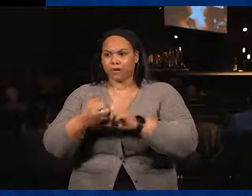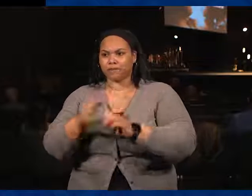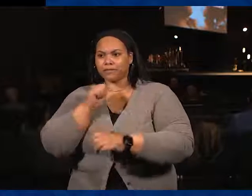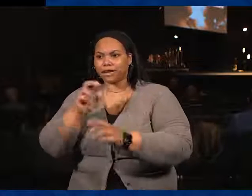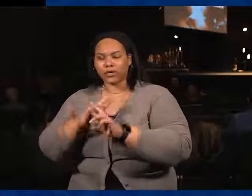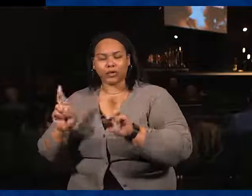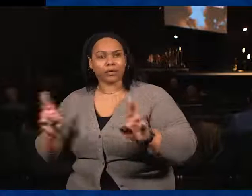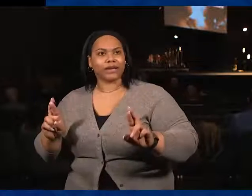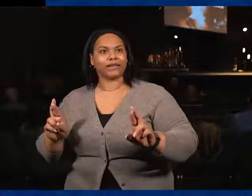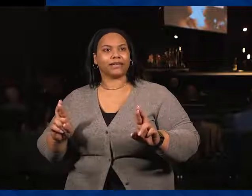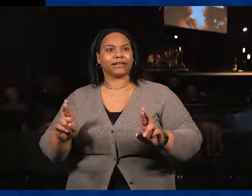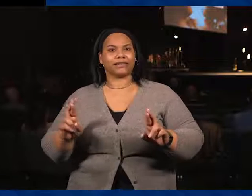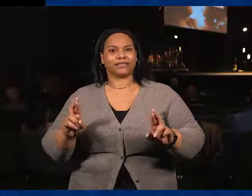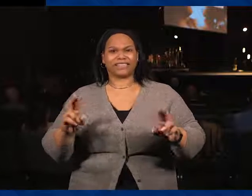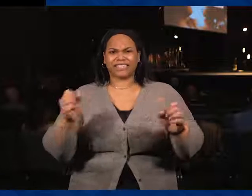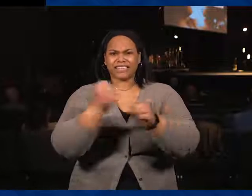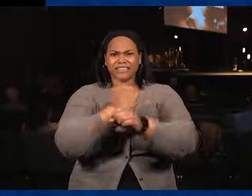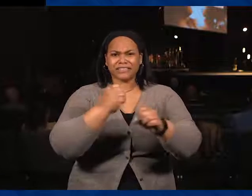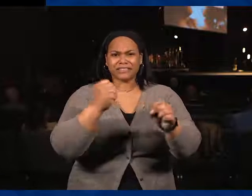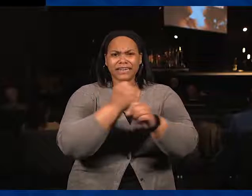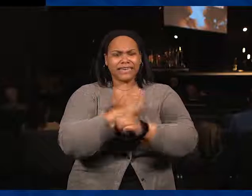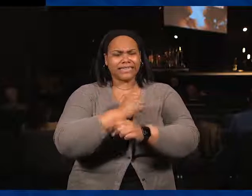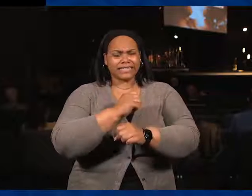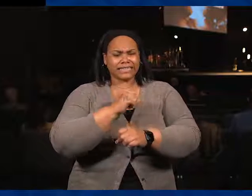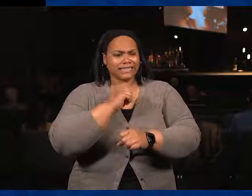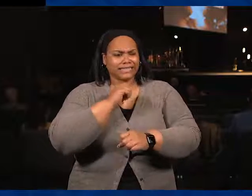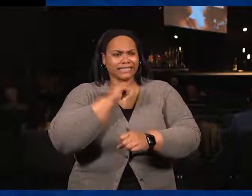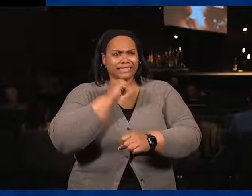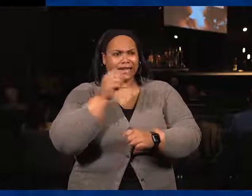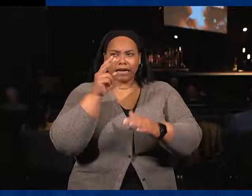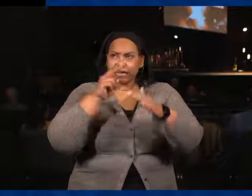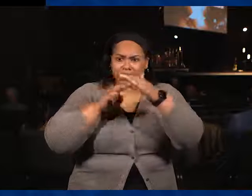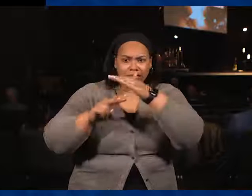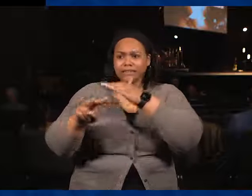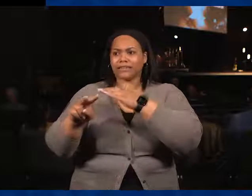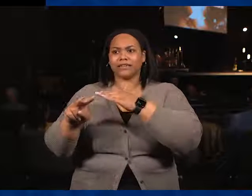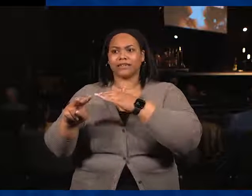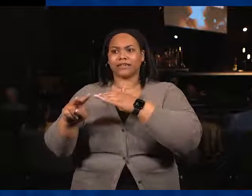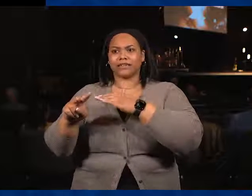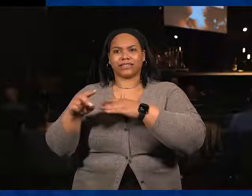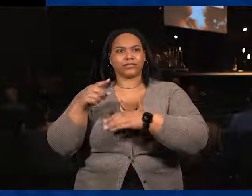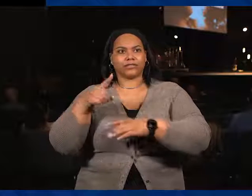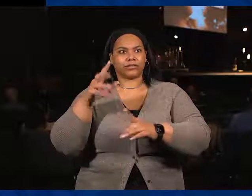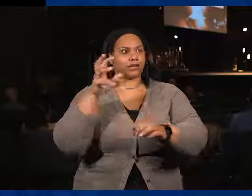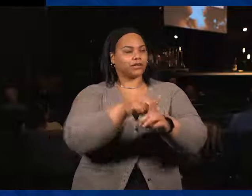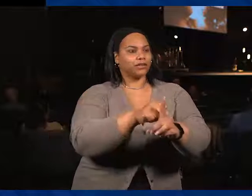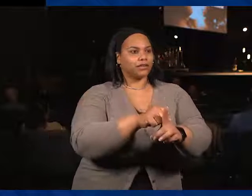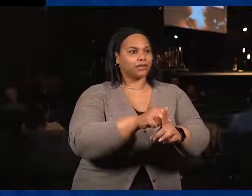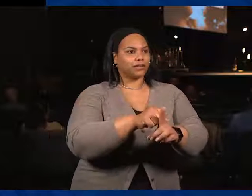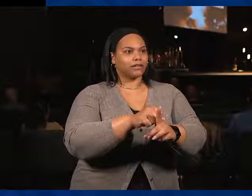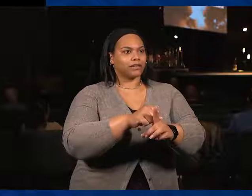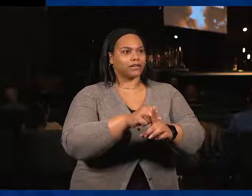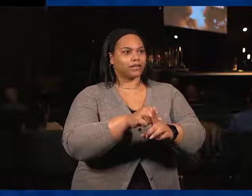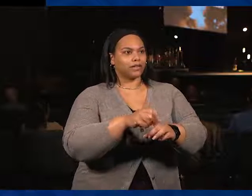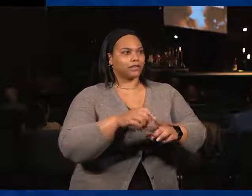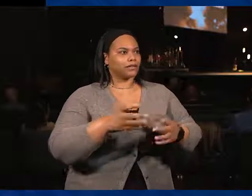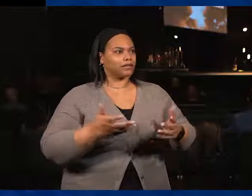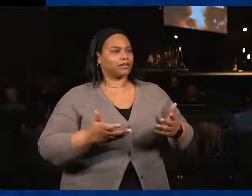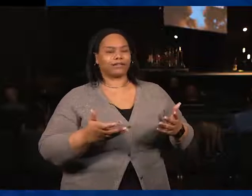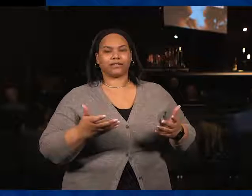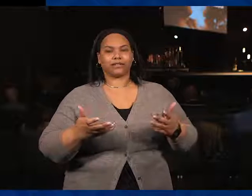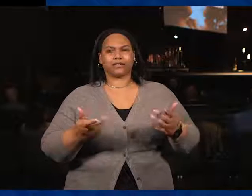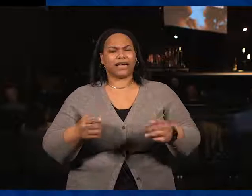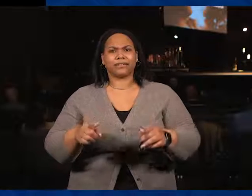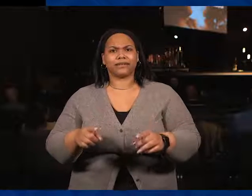for, with a fight that was not in your forecast, when you've been caught off guard, the good thing about